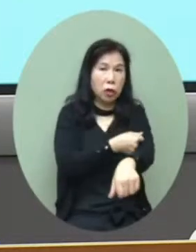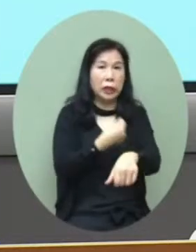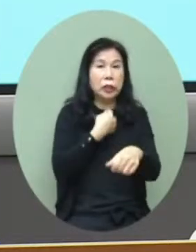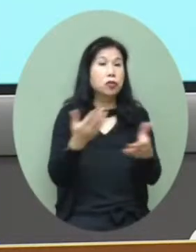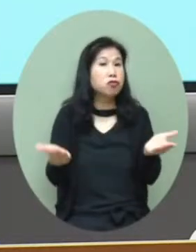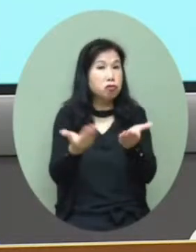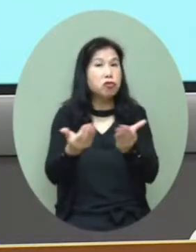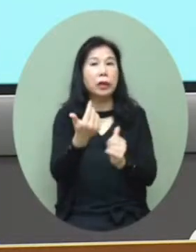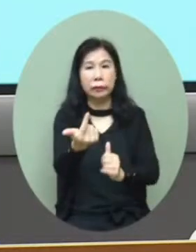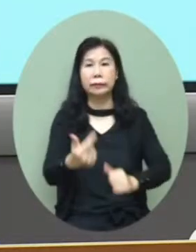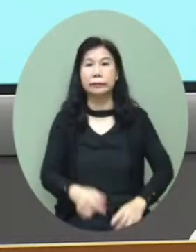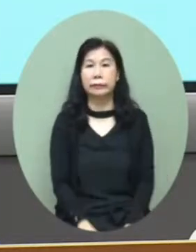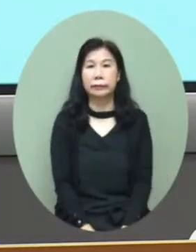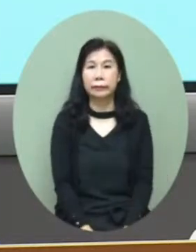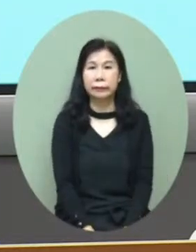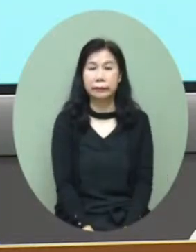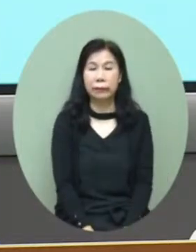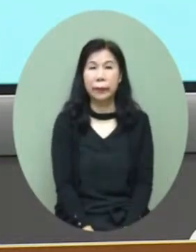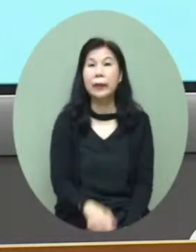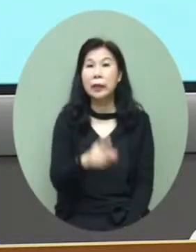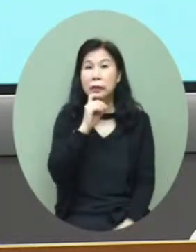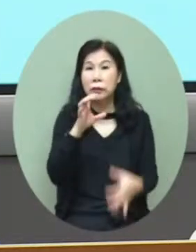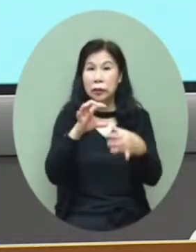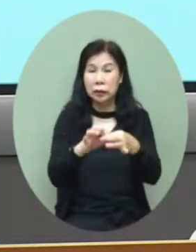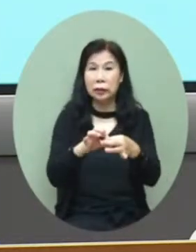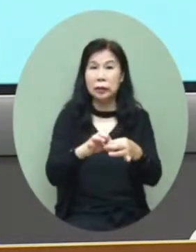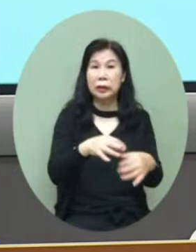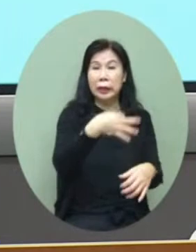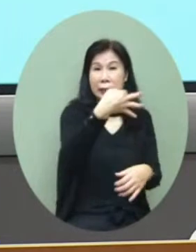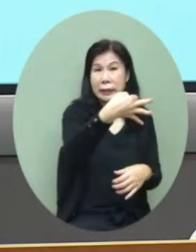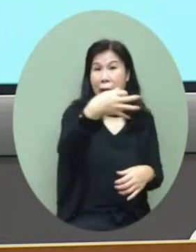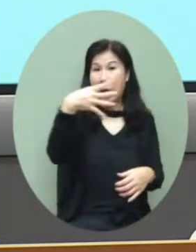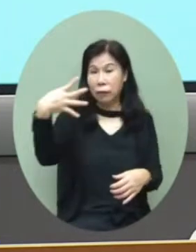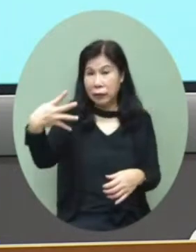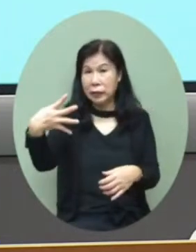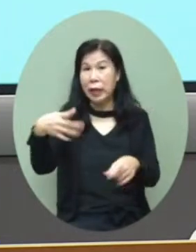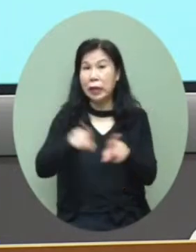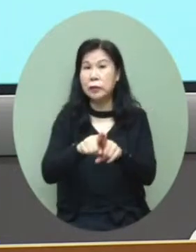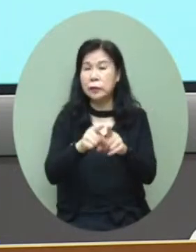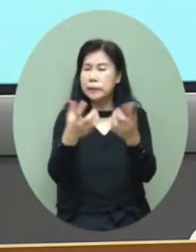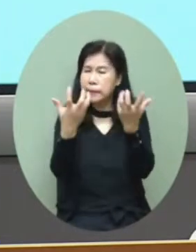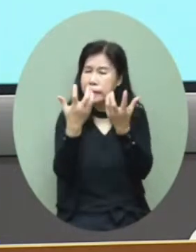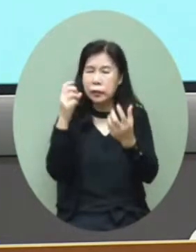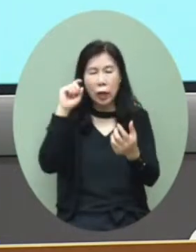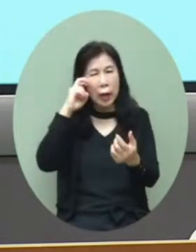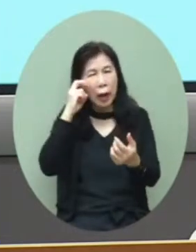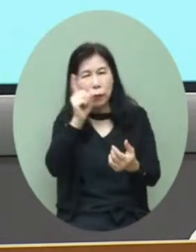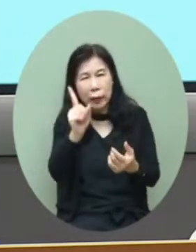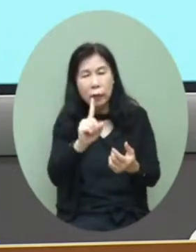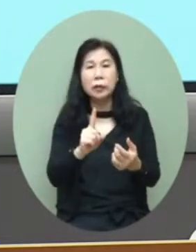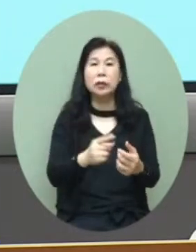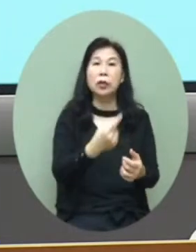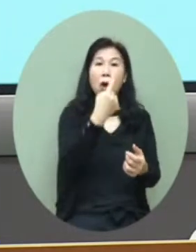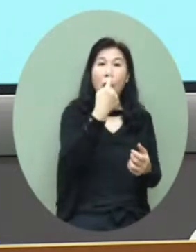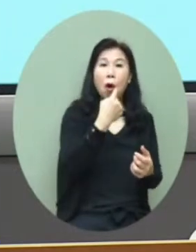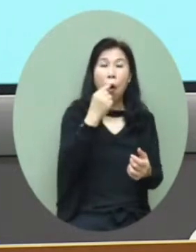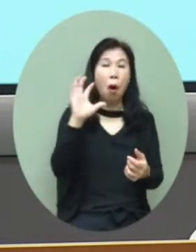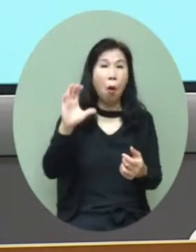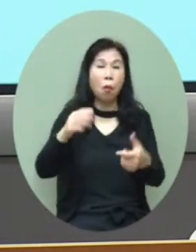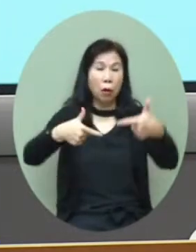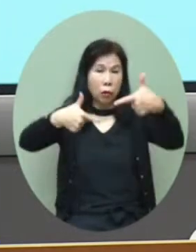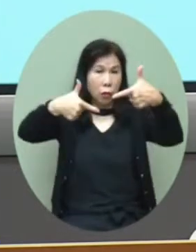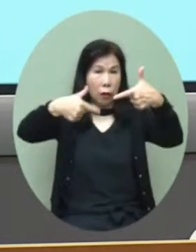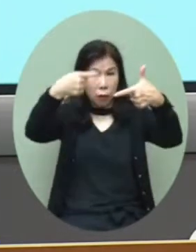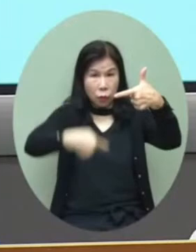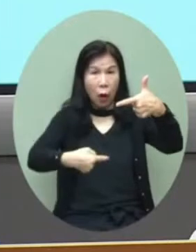we will continue to vigorously promote the vaccination program. In